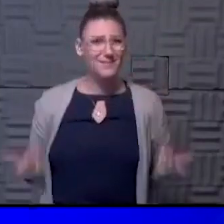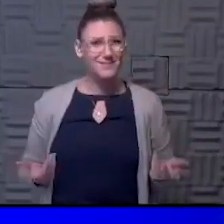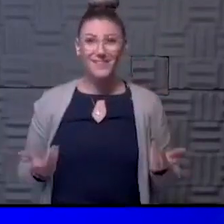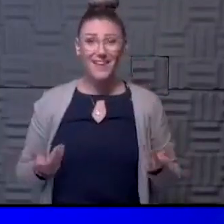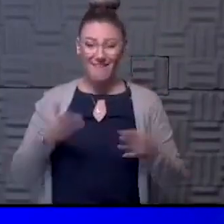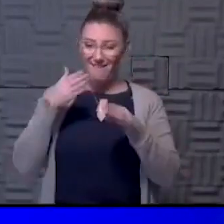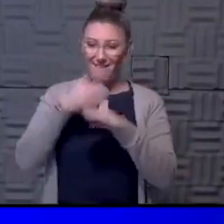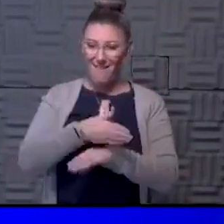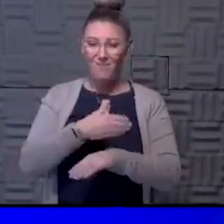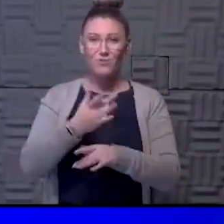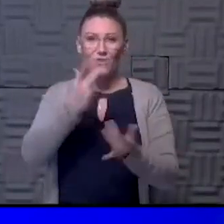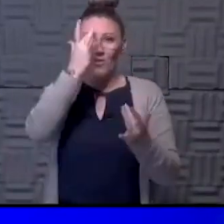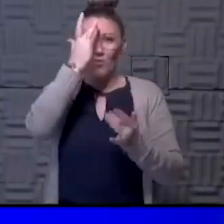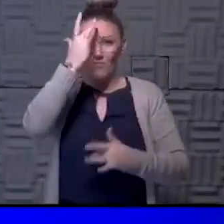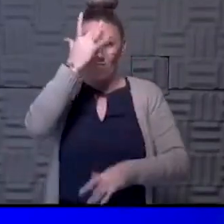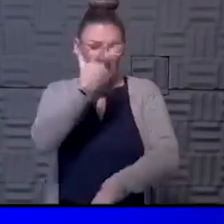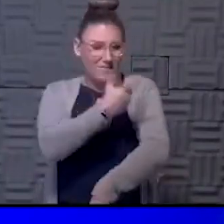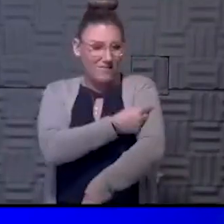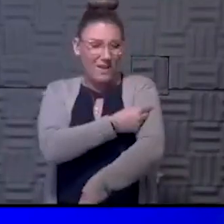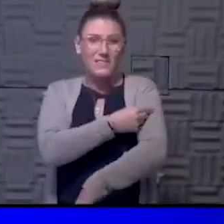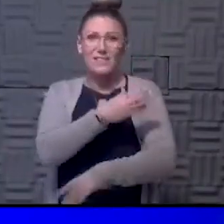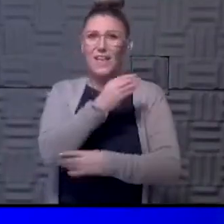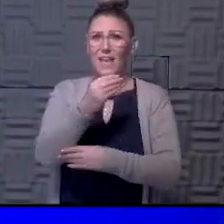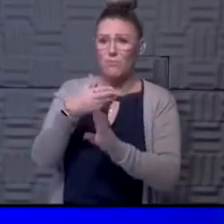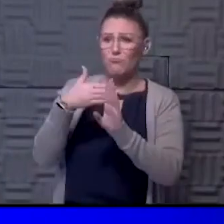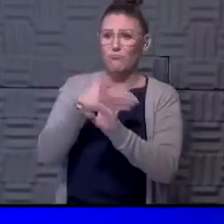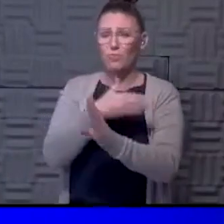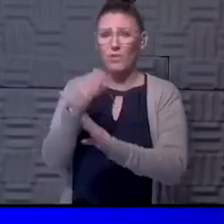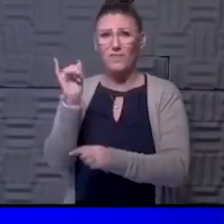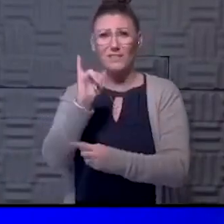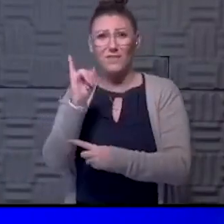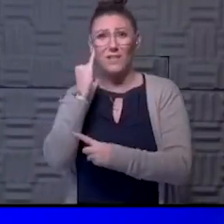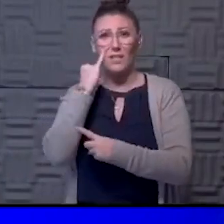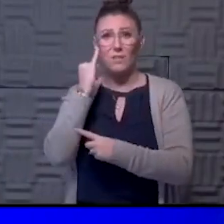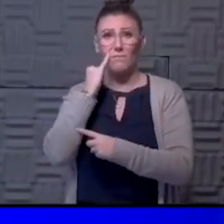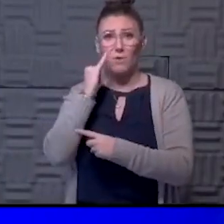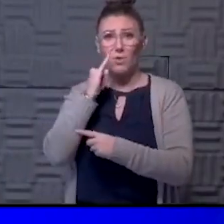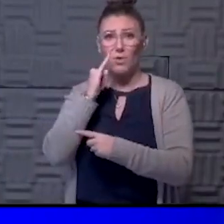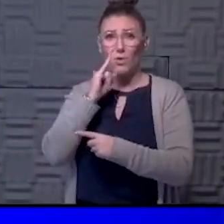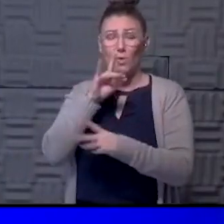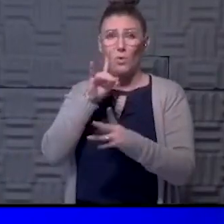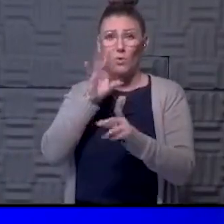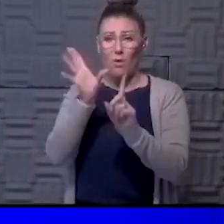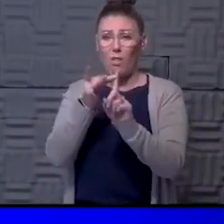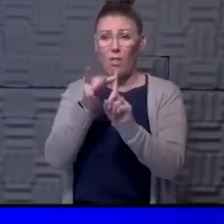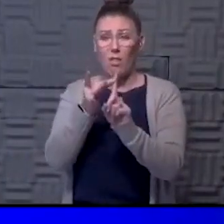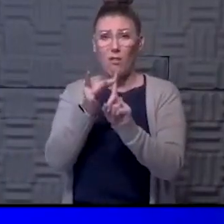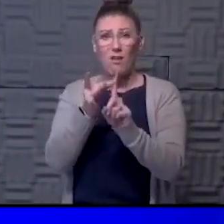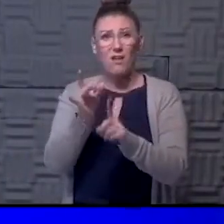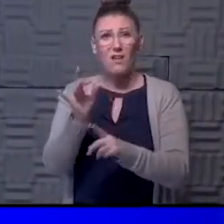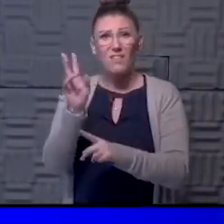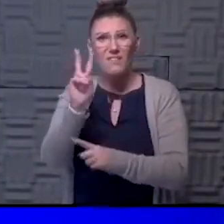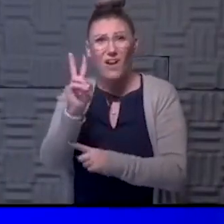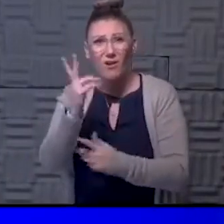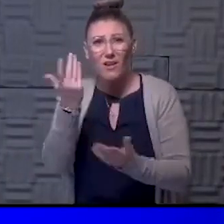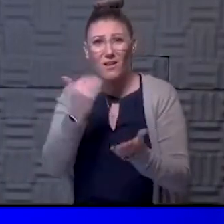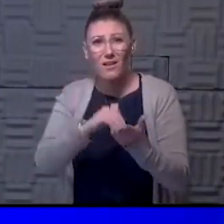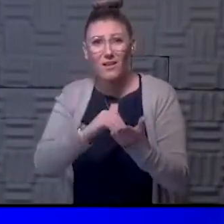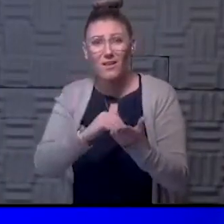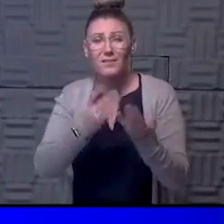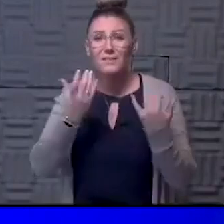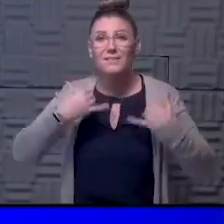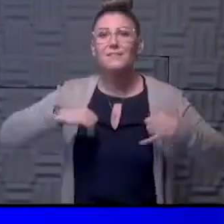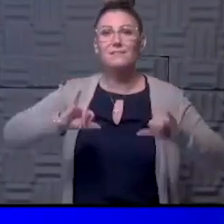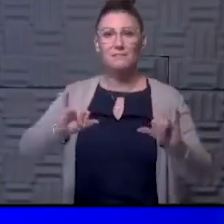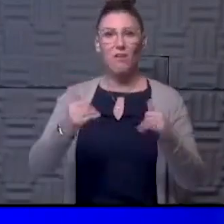the vaccine or after a previous infection, if you do encounter the virus again and have infection, you can probably